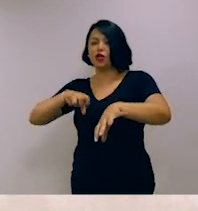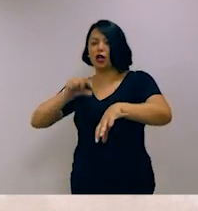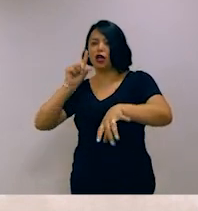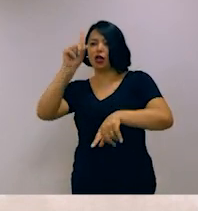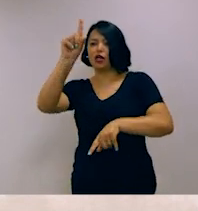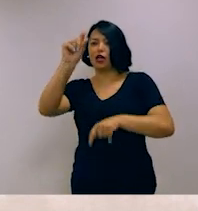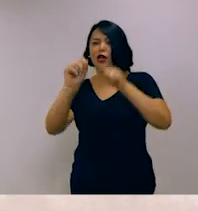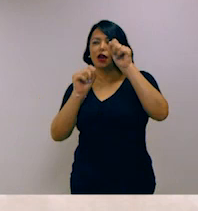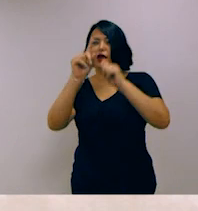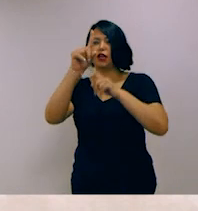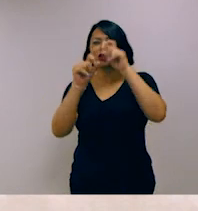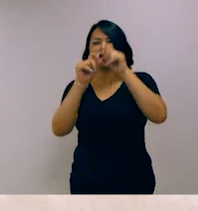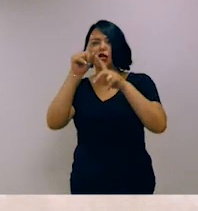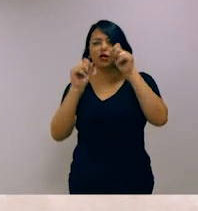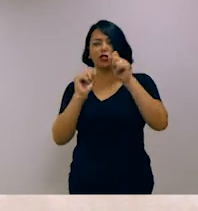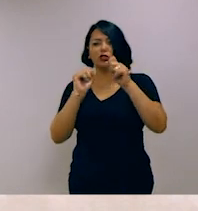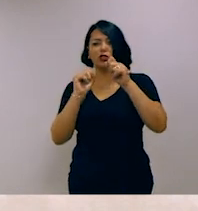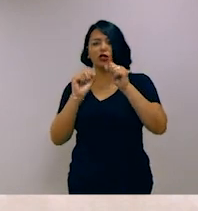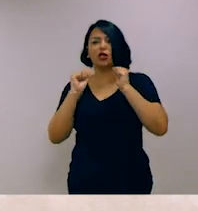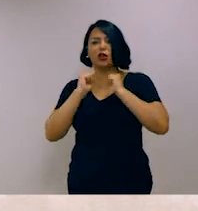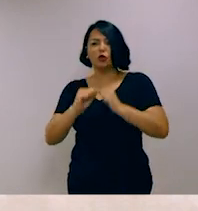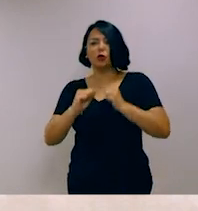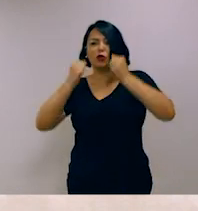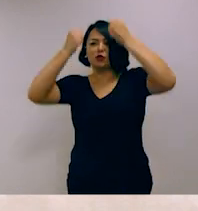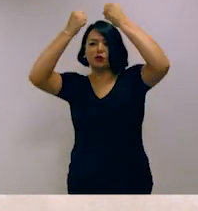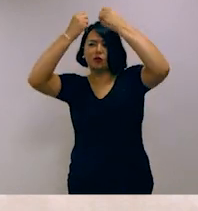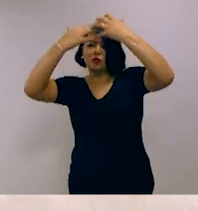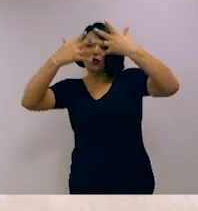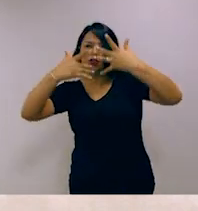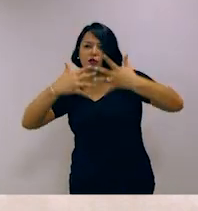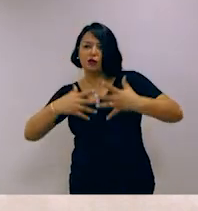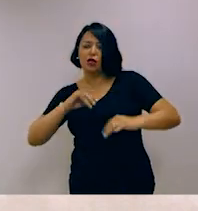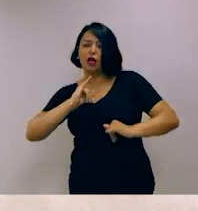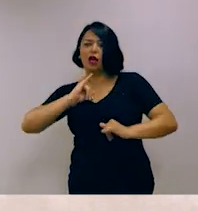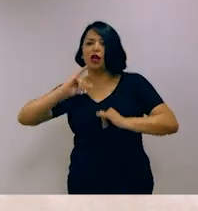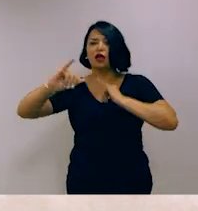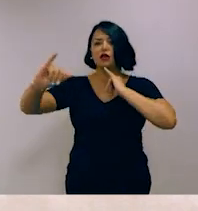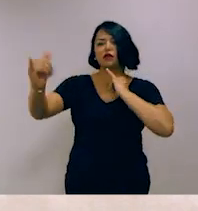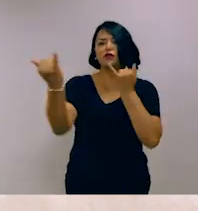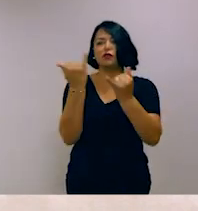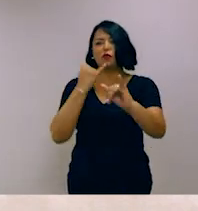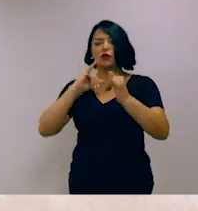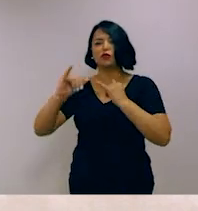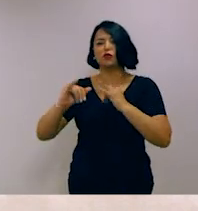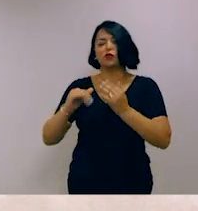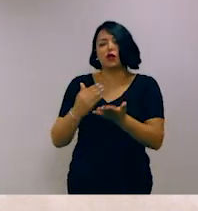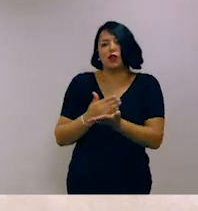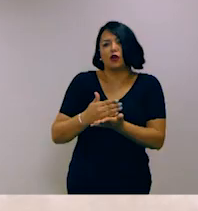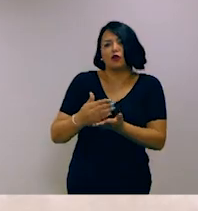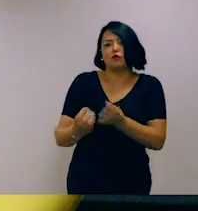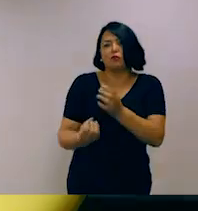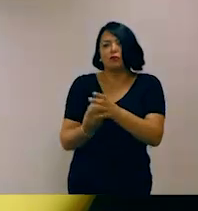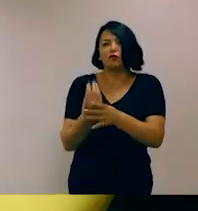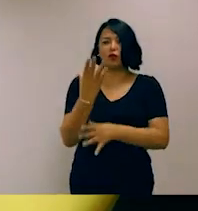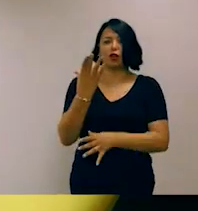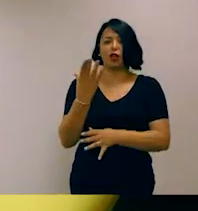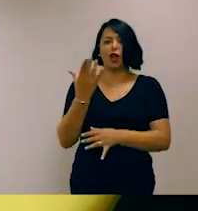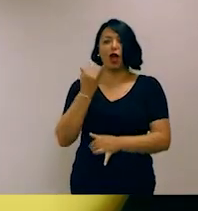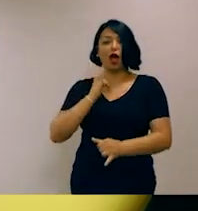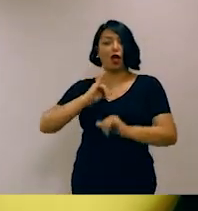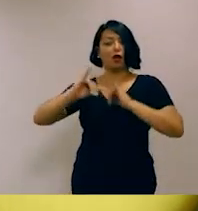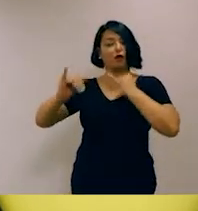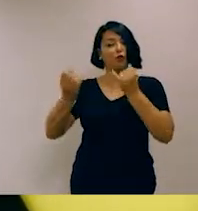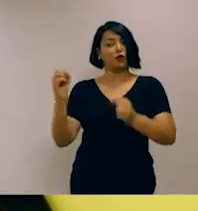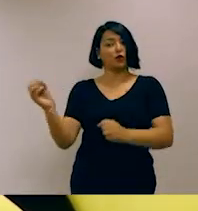are going to try to extract patterns that can try to explain these data. And after these patterns, we are going